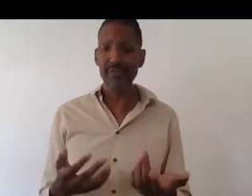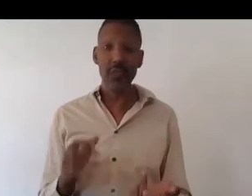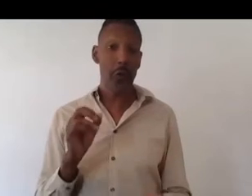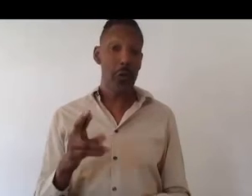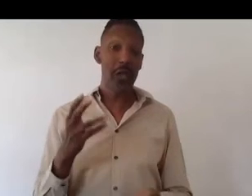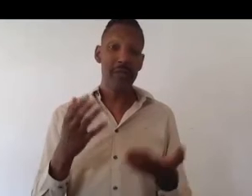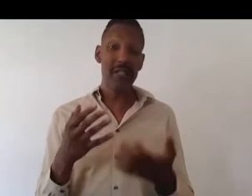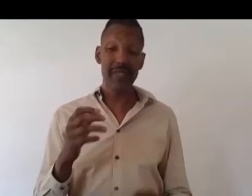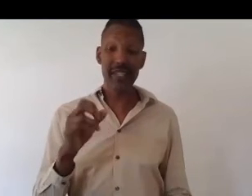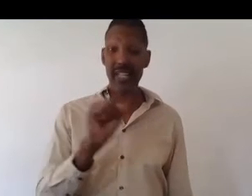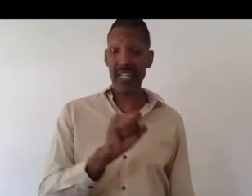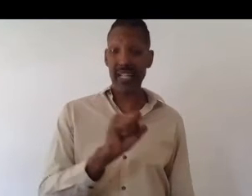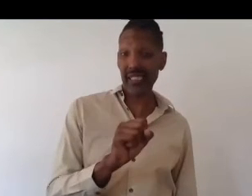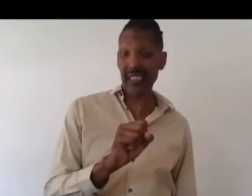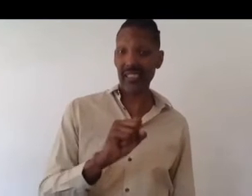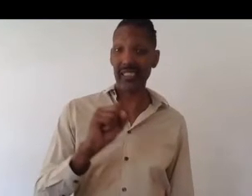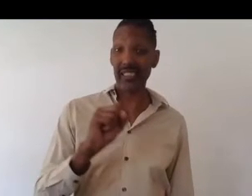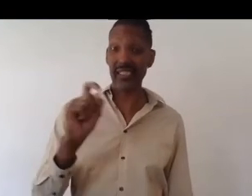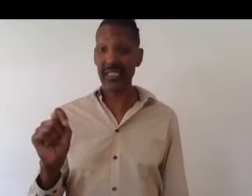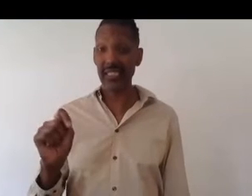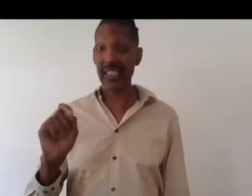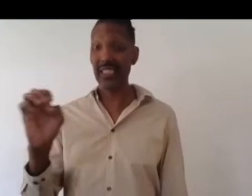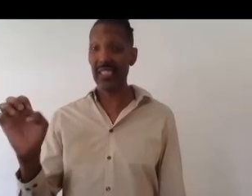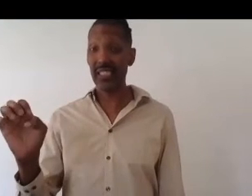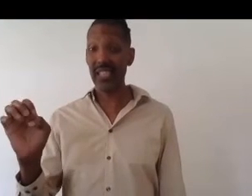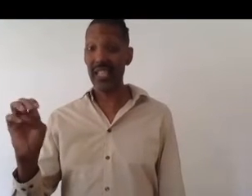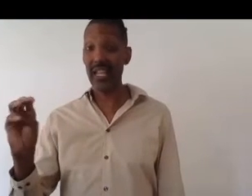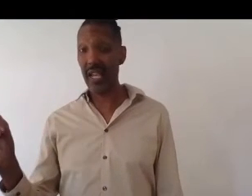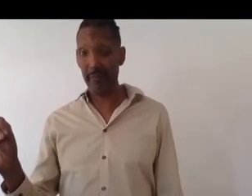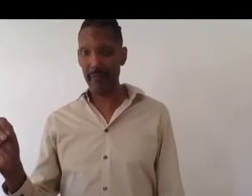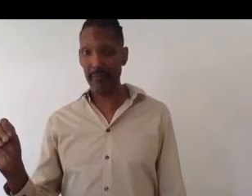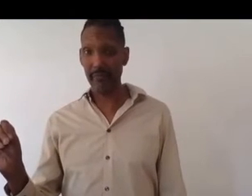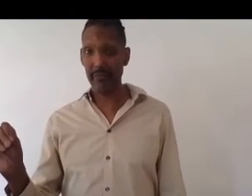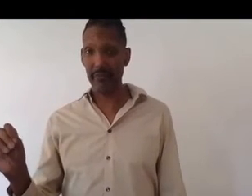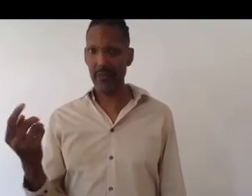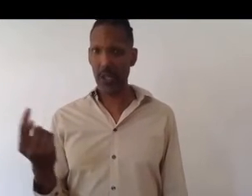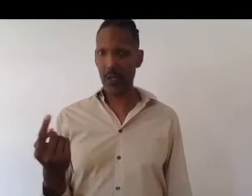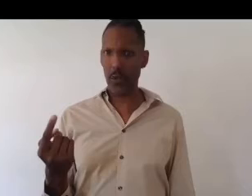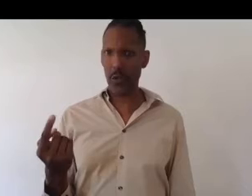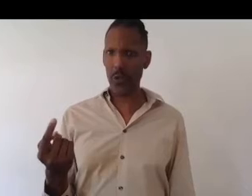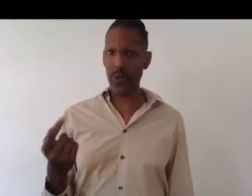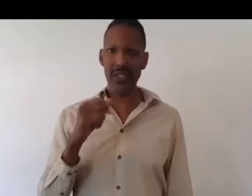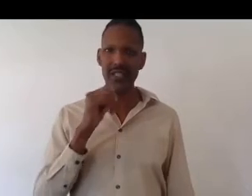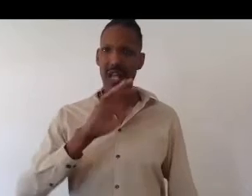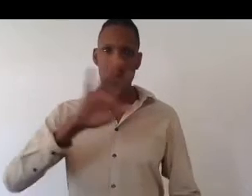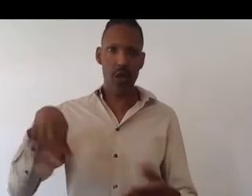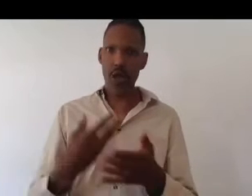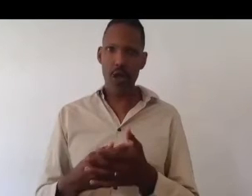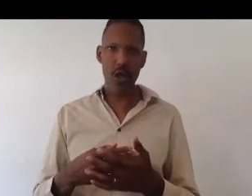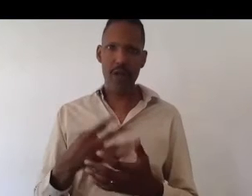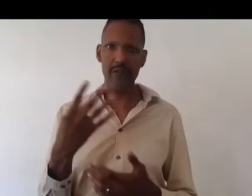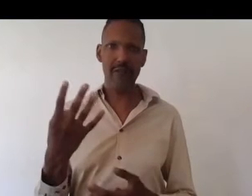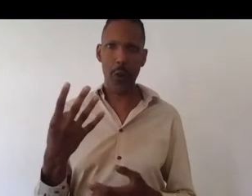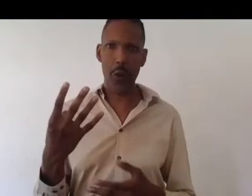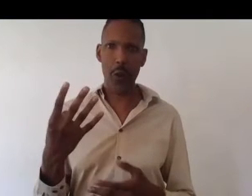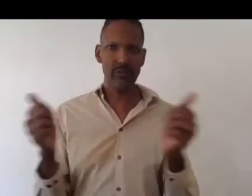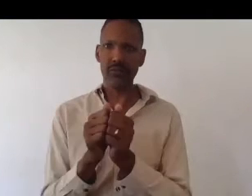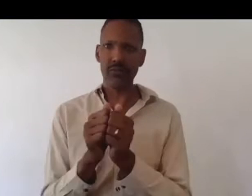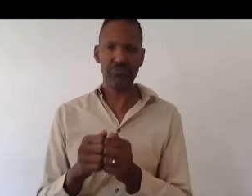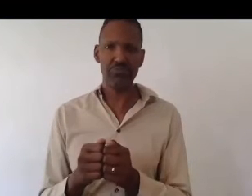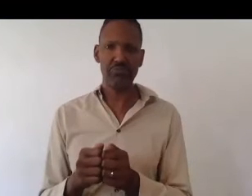or STE or M on their own? STEMie is working on resources to support children with